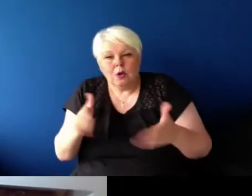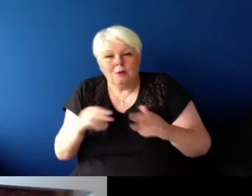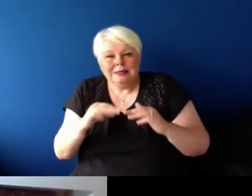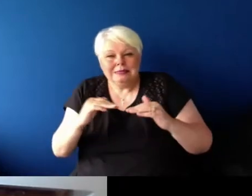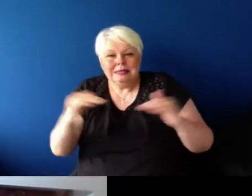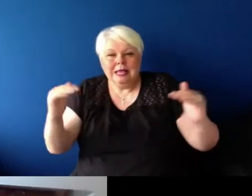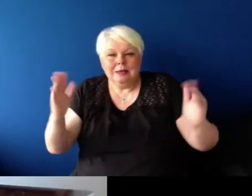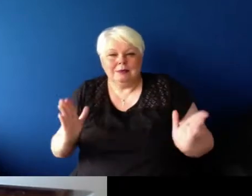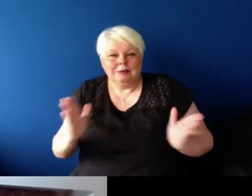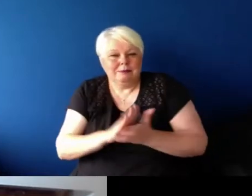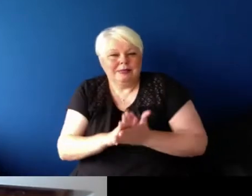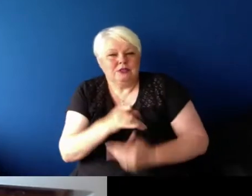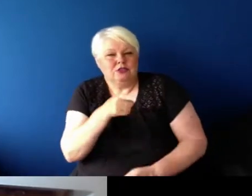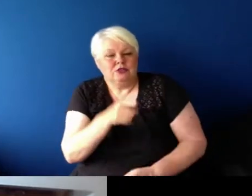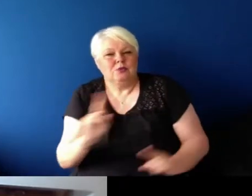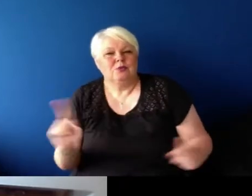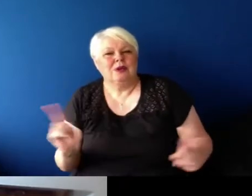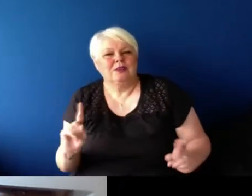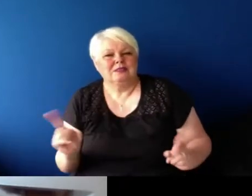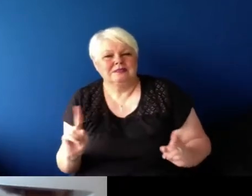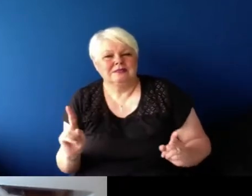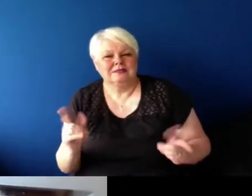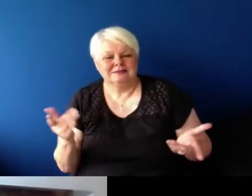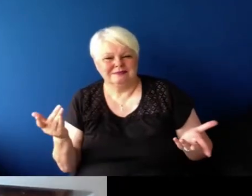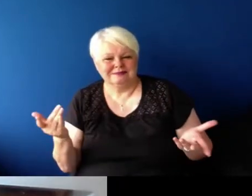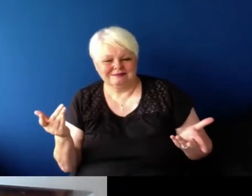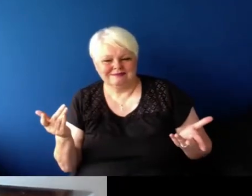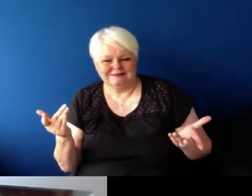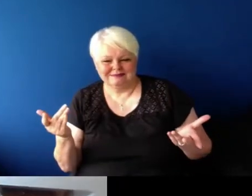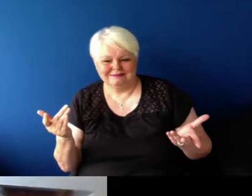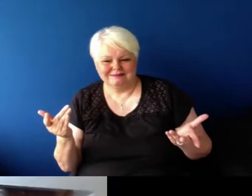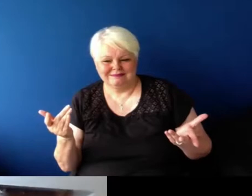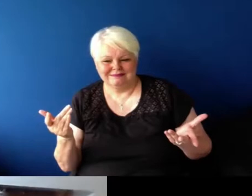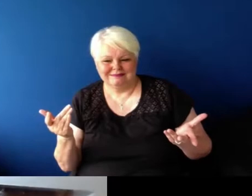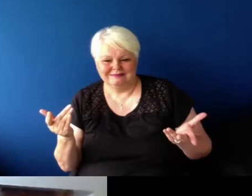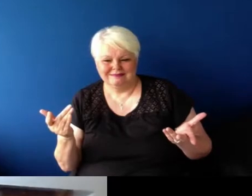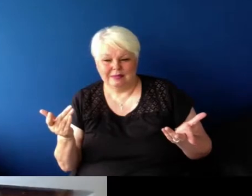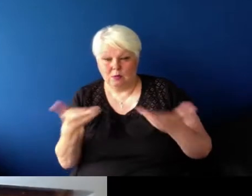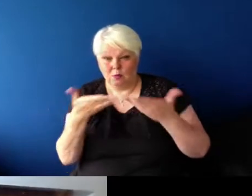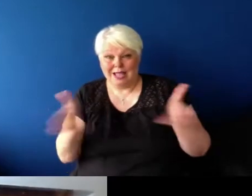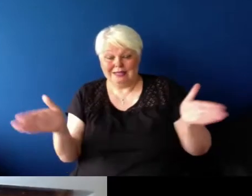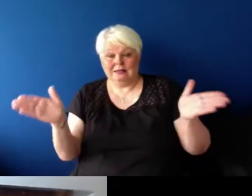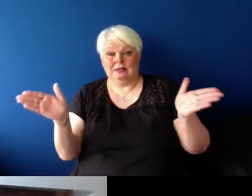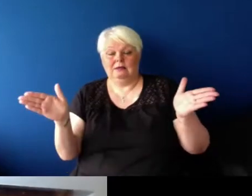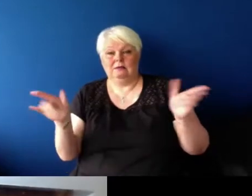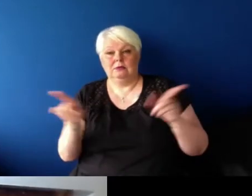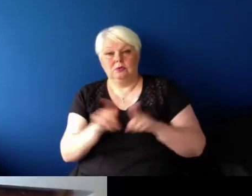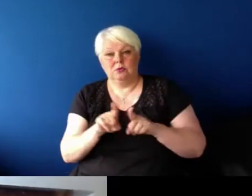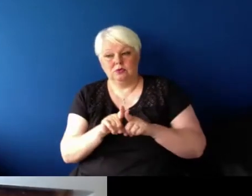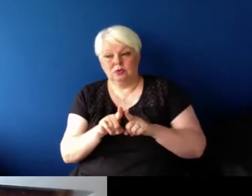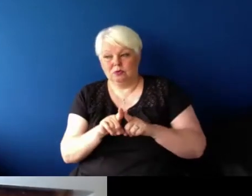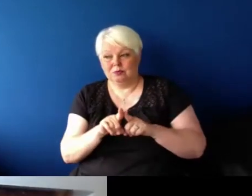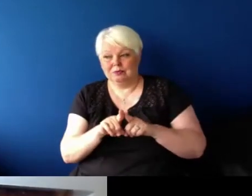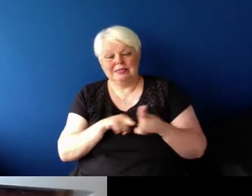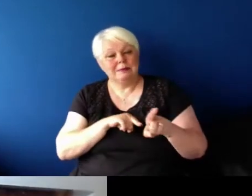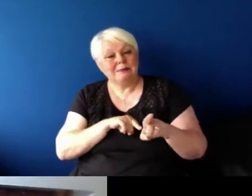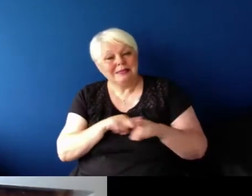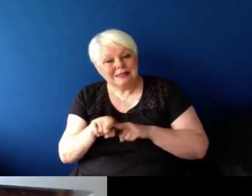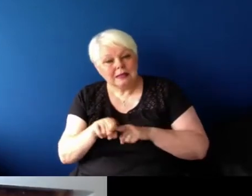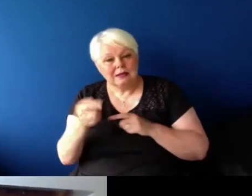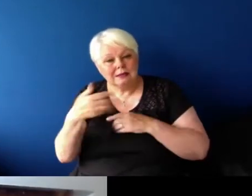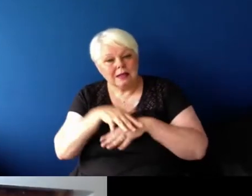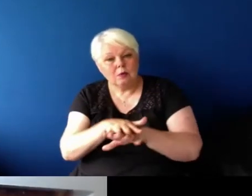you, both in the wider sense, but maybe in terms of this particular network